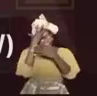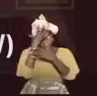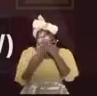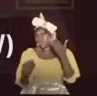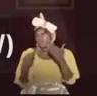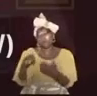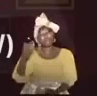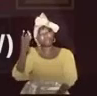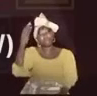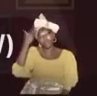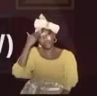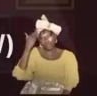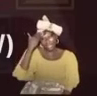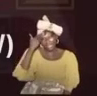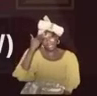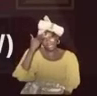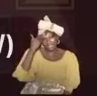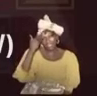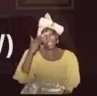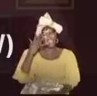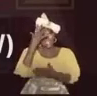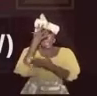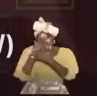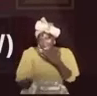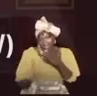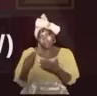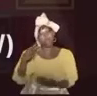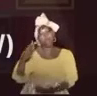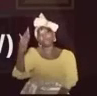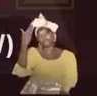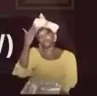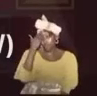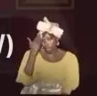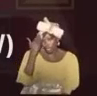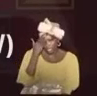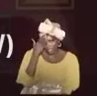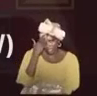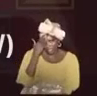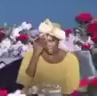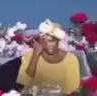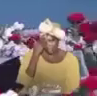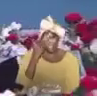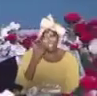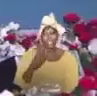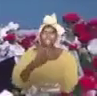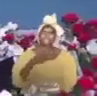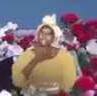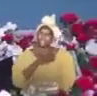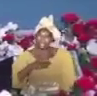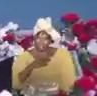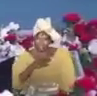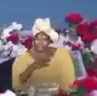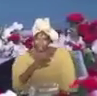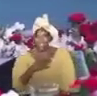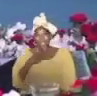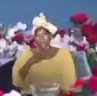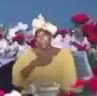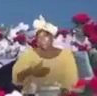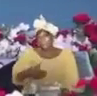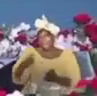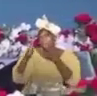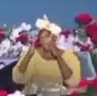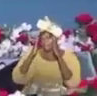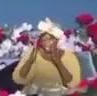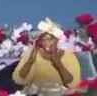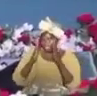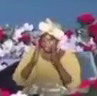of knowledge. For the lack of knowledge. Please lend me your attention for the next few minutes that we have.